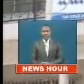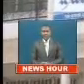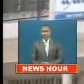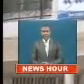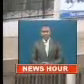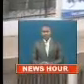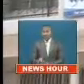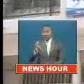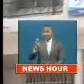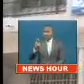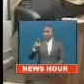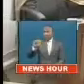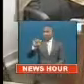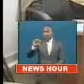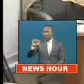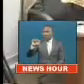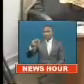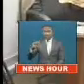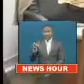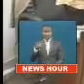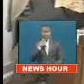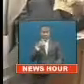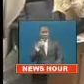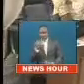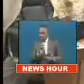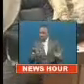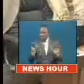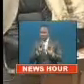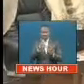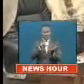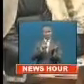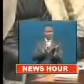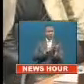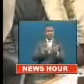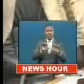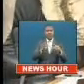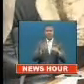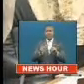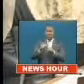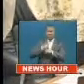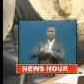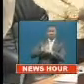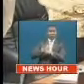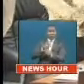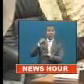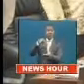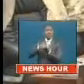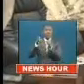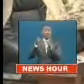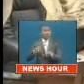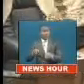Mr. Sulemana Braimah said the time has come for media companies to protect their employees and journalists